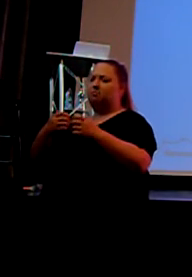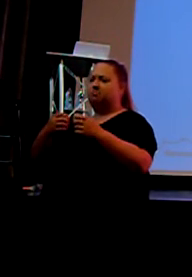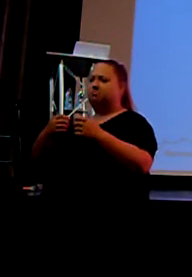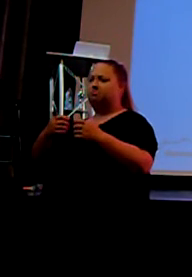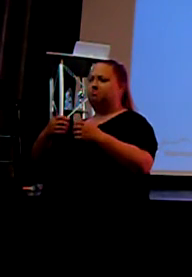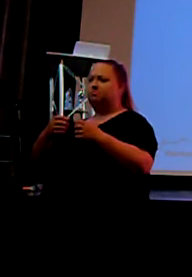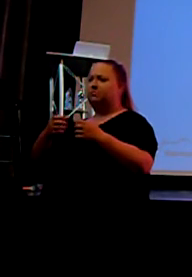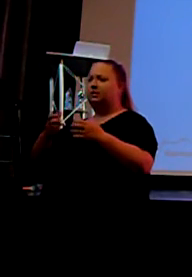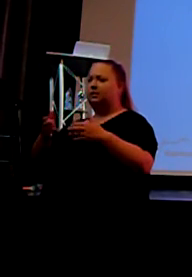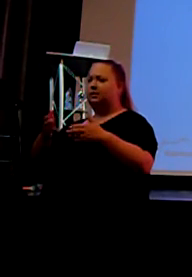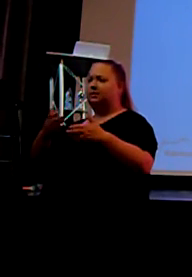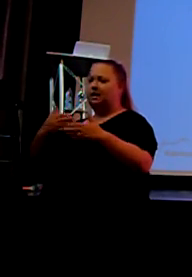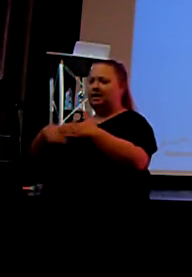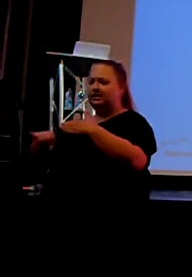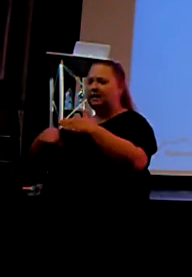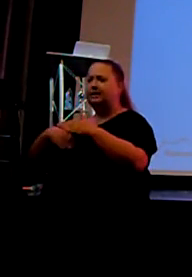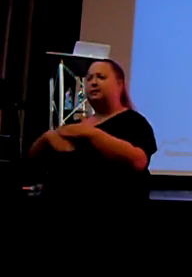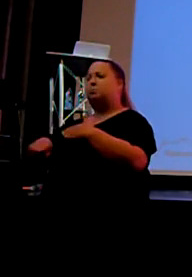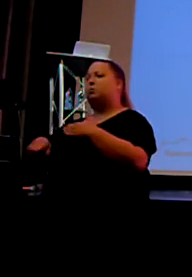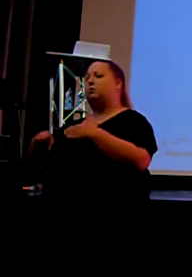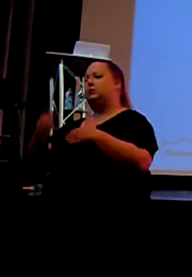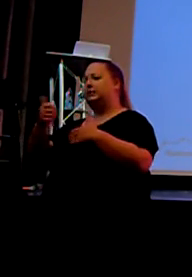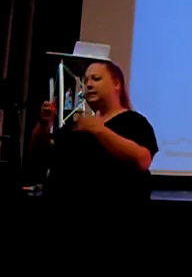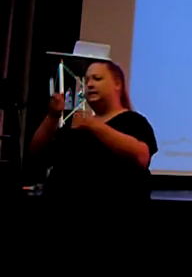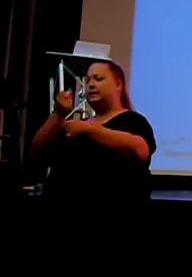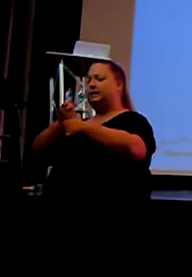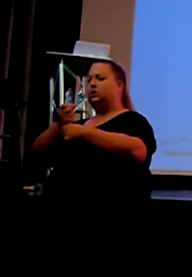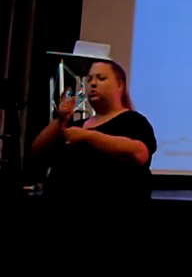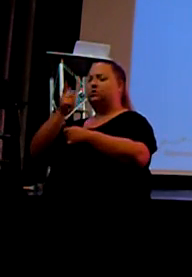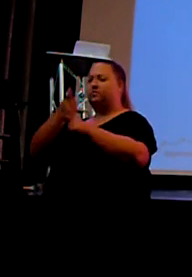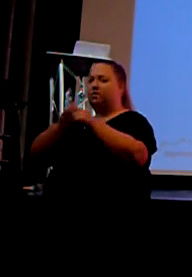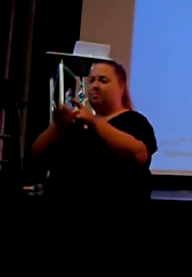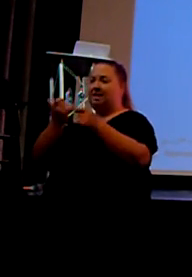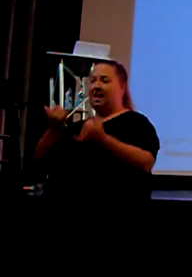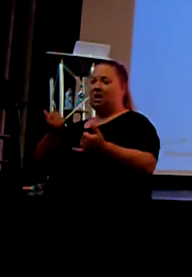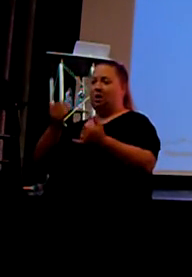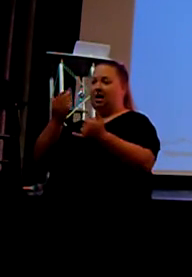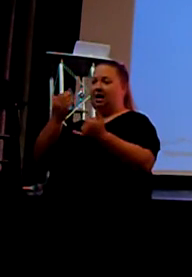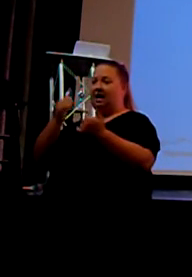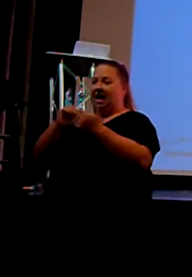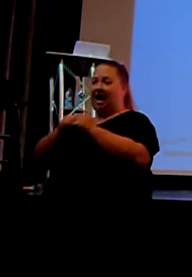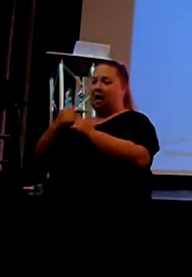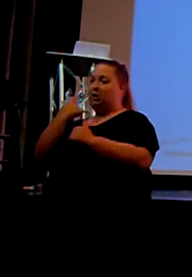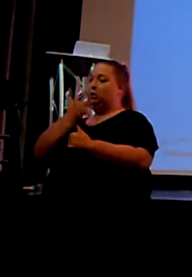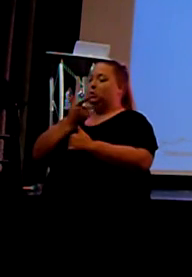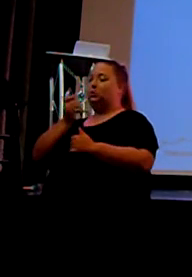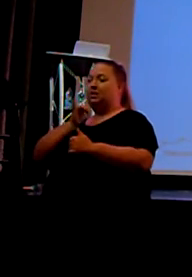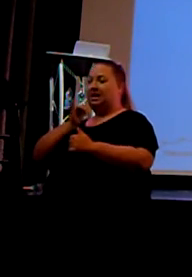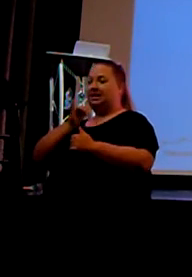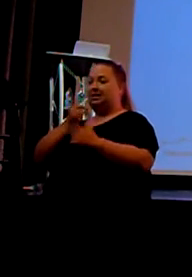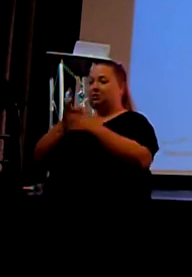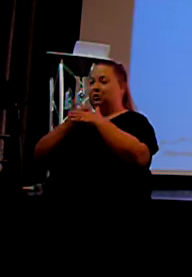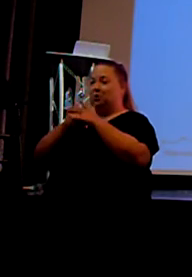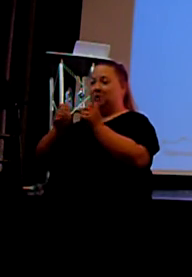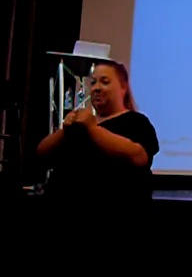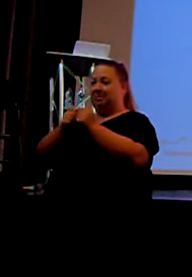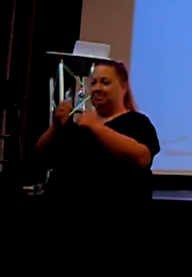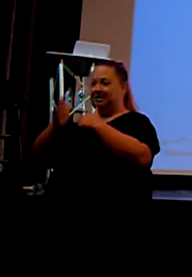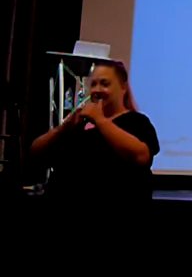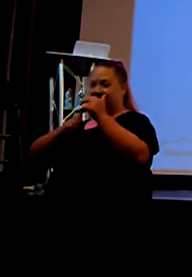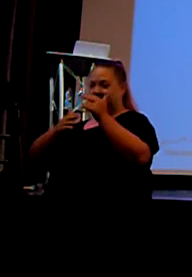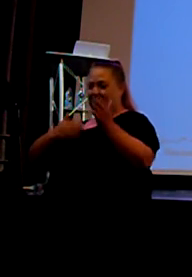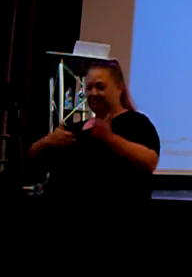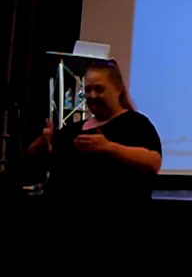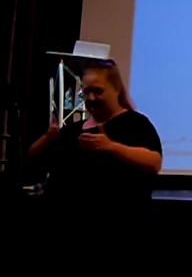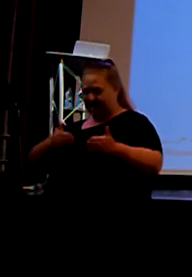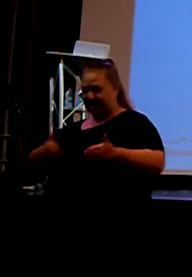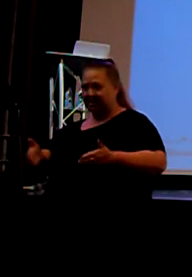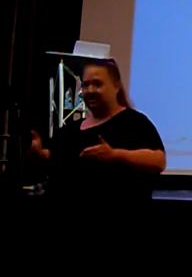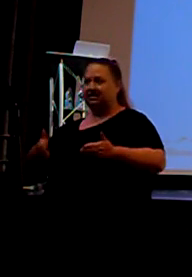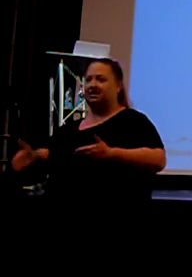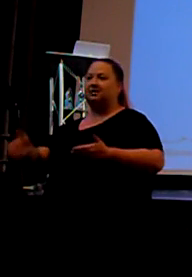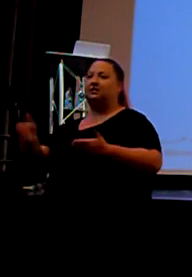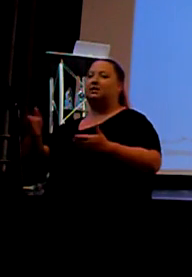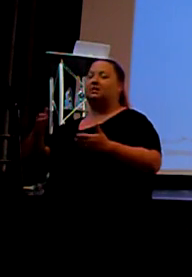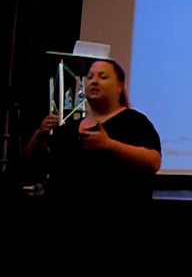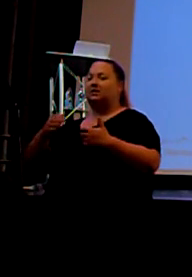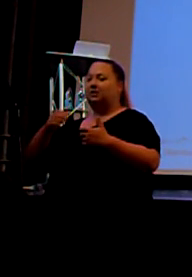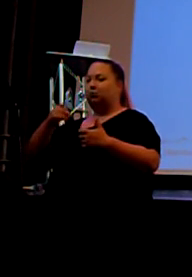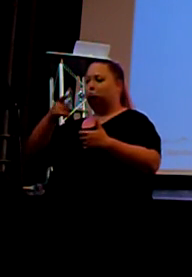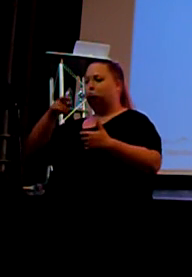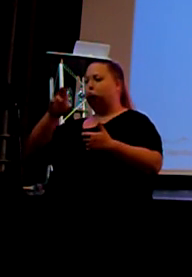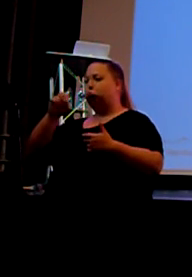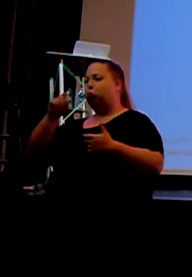in a better way. 10 years from now, how will it look? And then they are starting with the plans. So they are really in a proactive state of